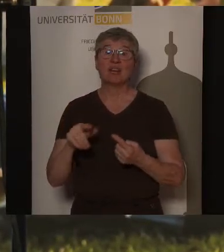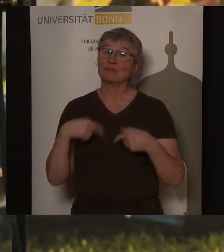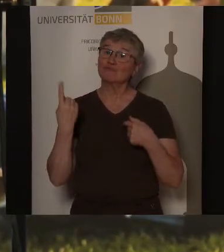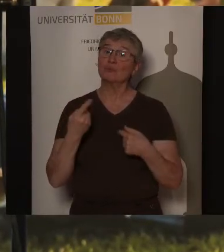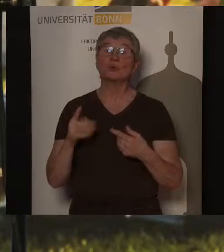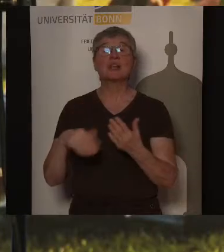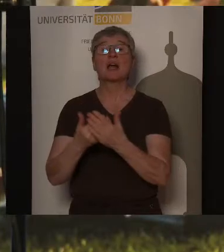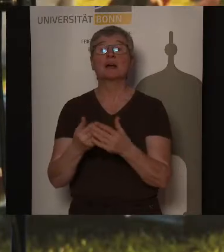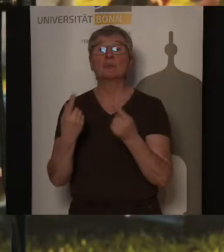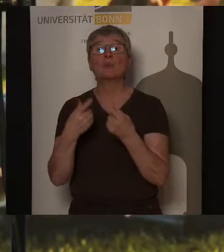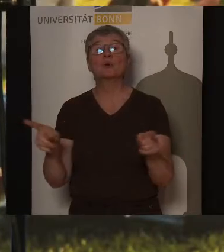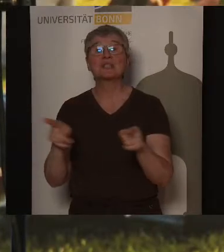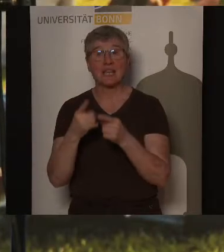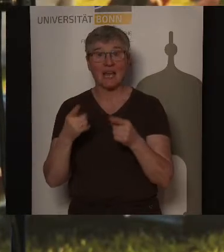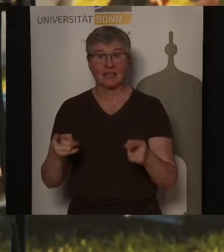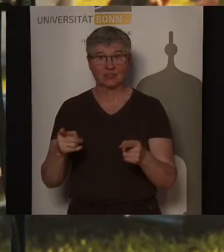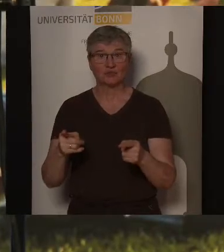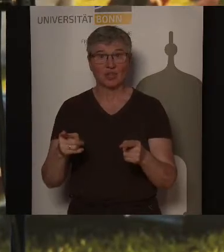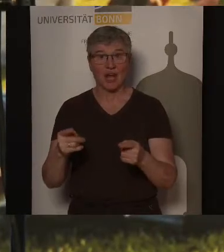occasions, maybe also